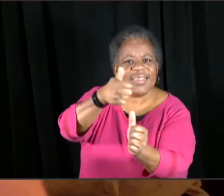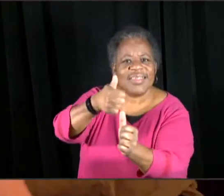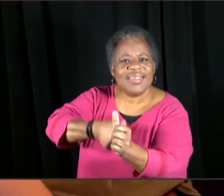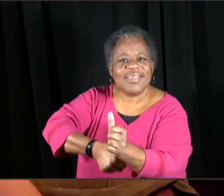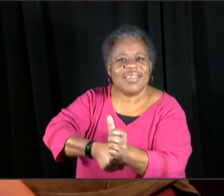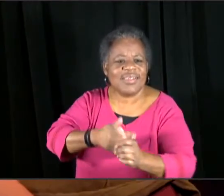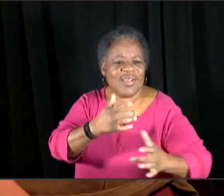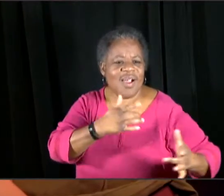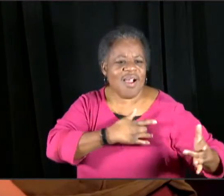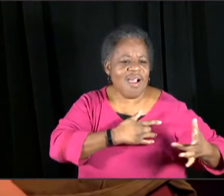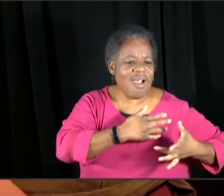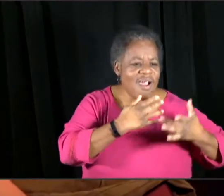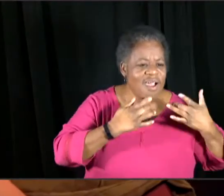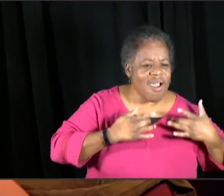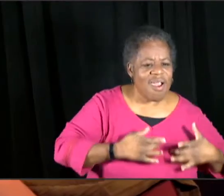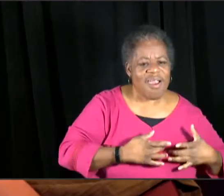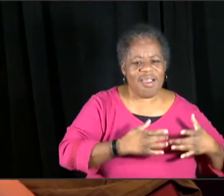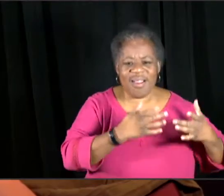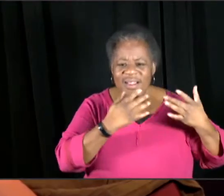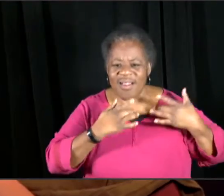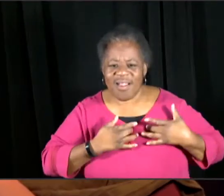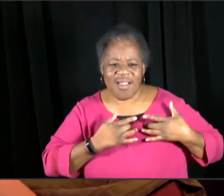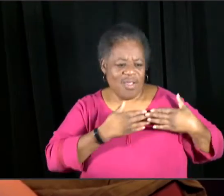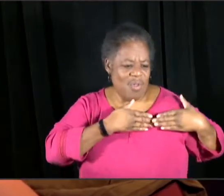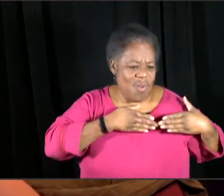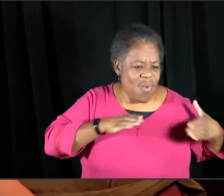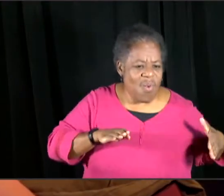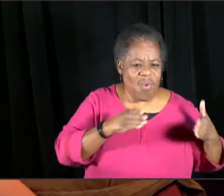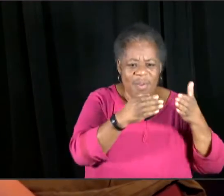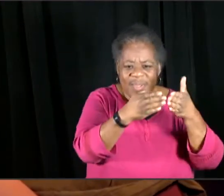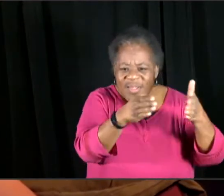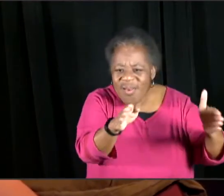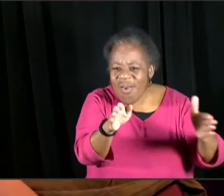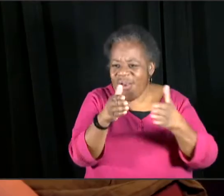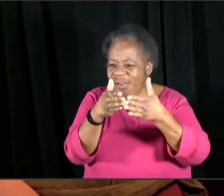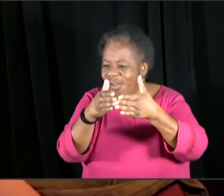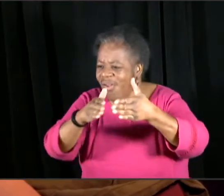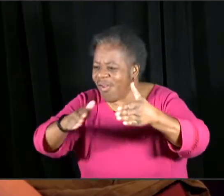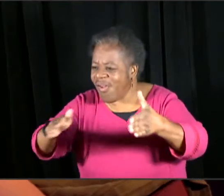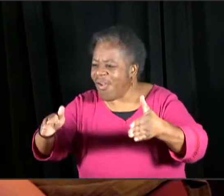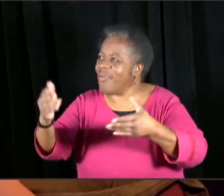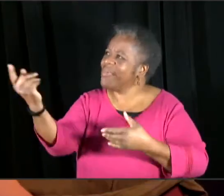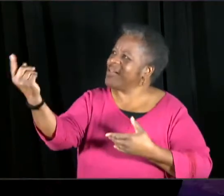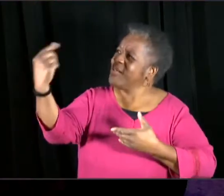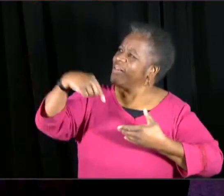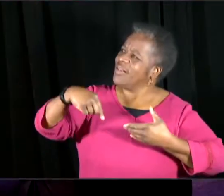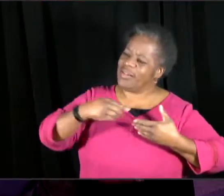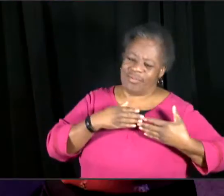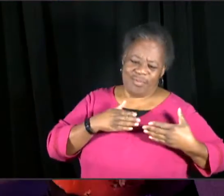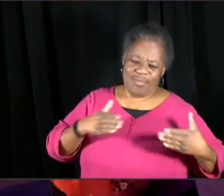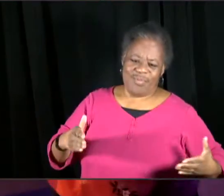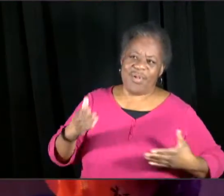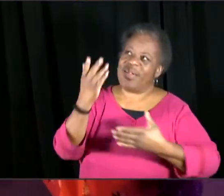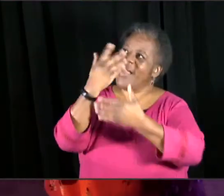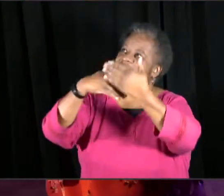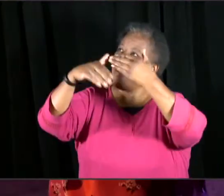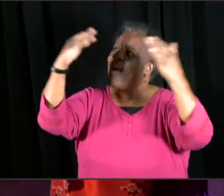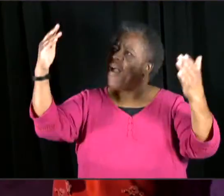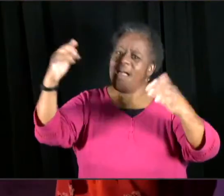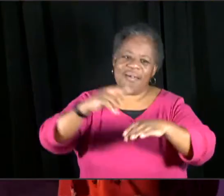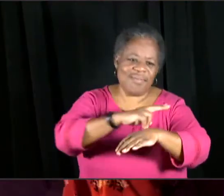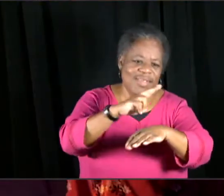Let every heart prepare him room. And heaven and